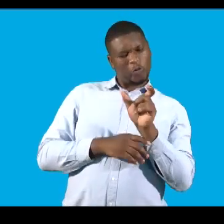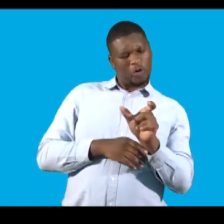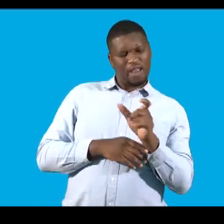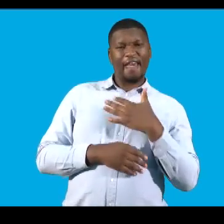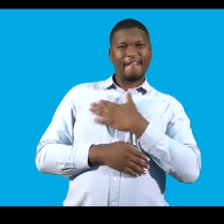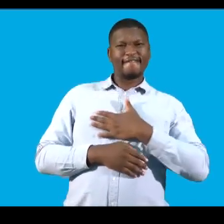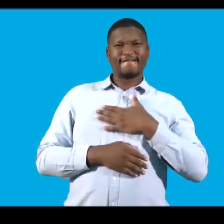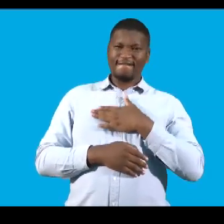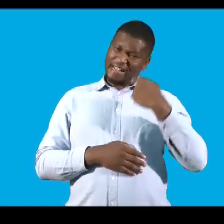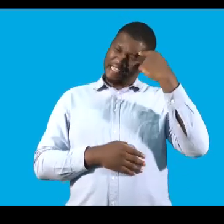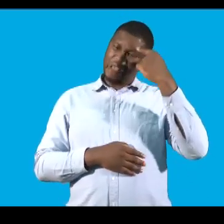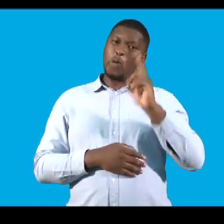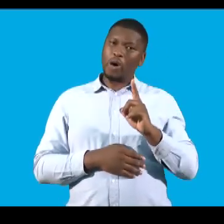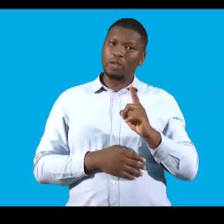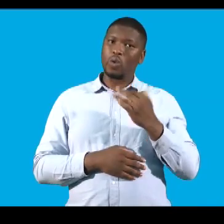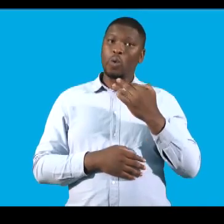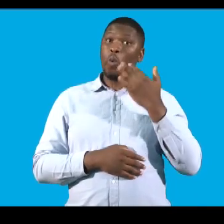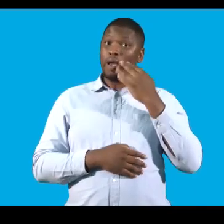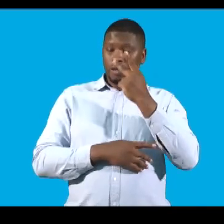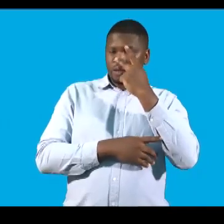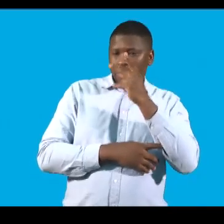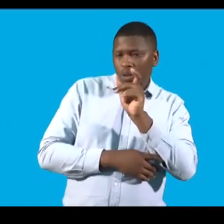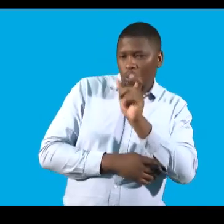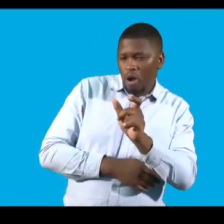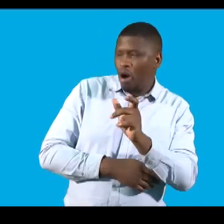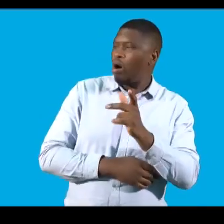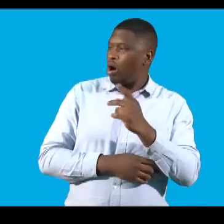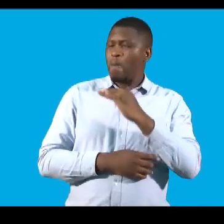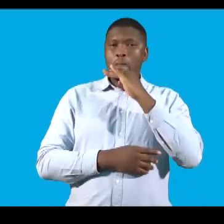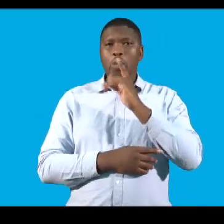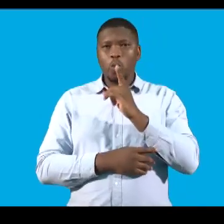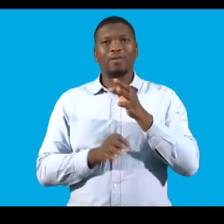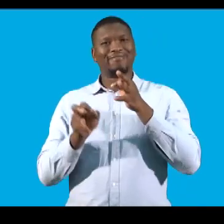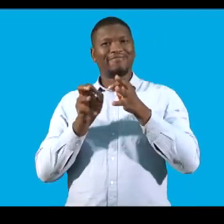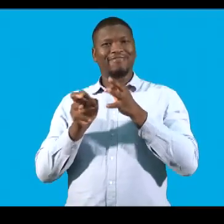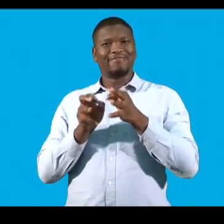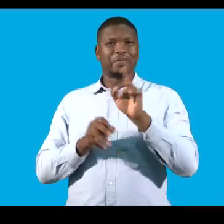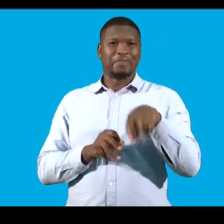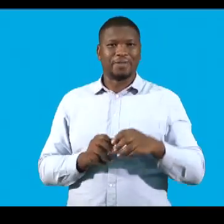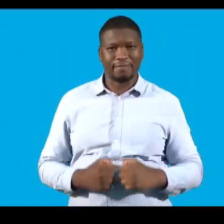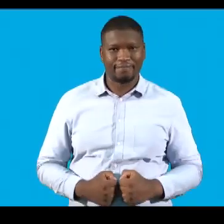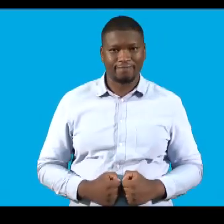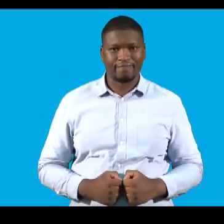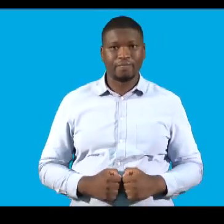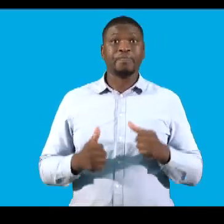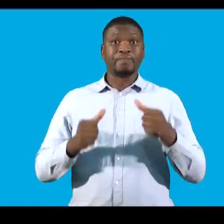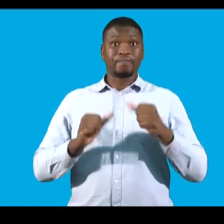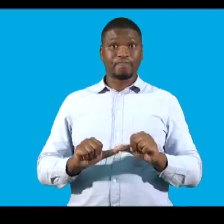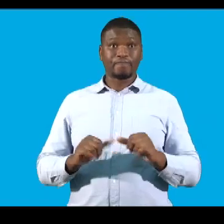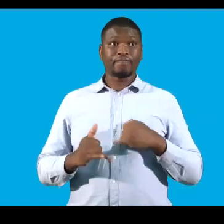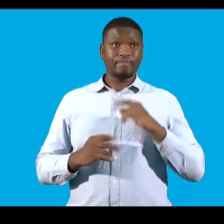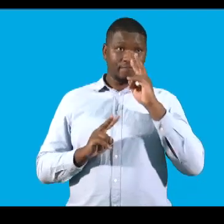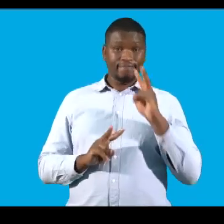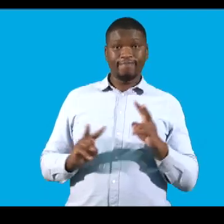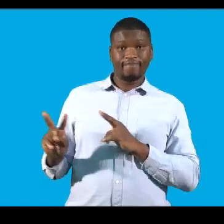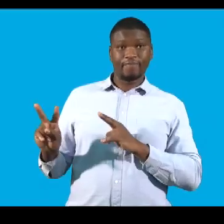you feel when you hear or see this word? What impression is created from it? Now, let's